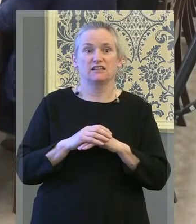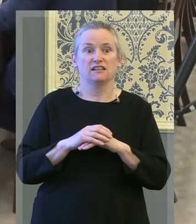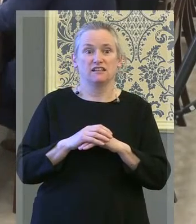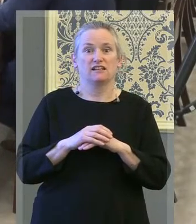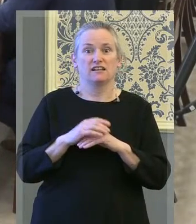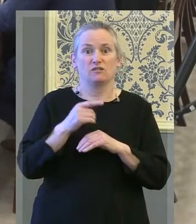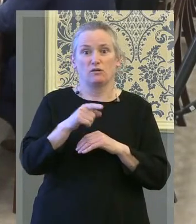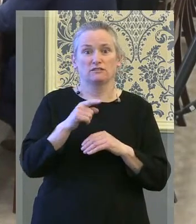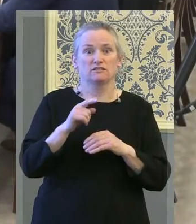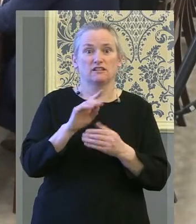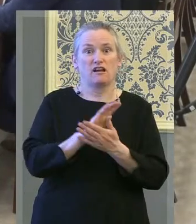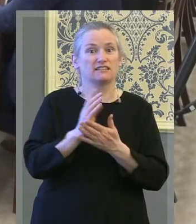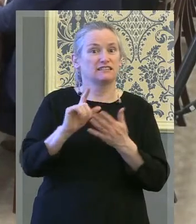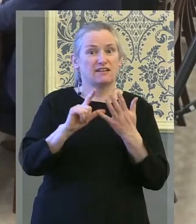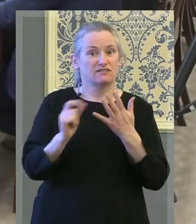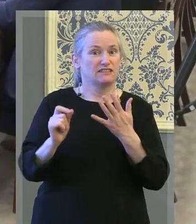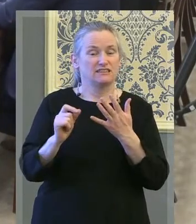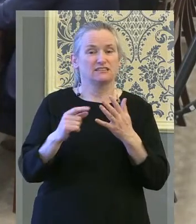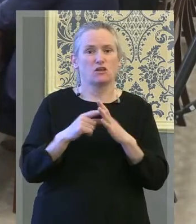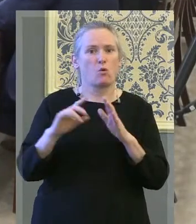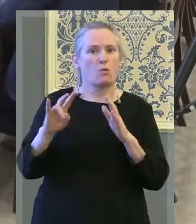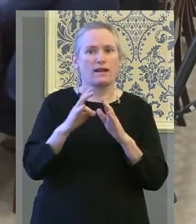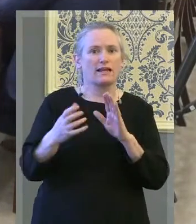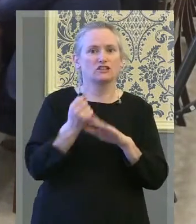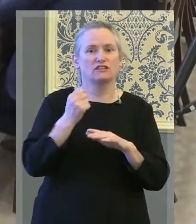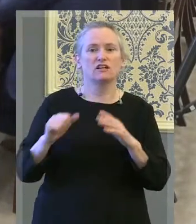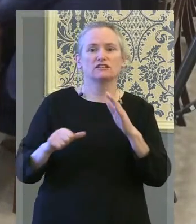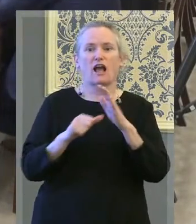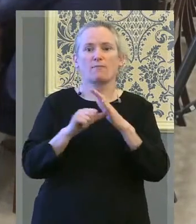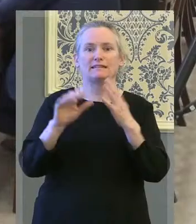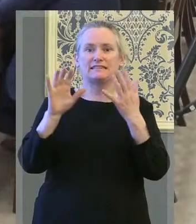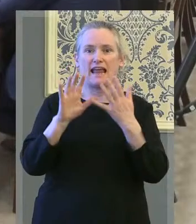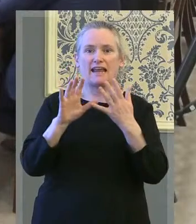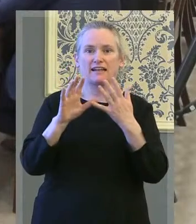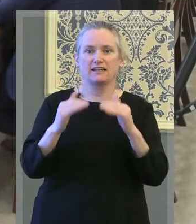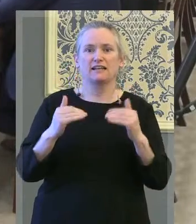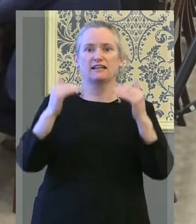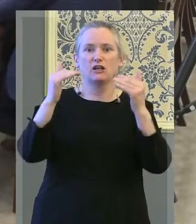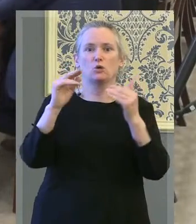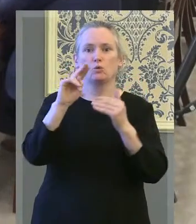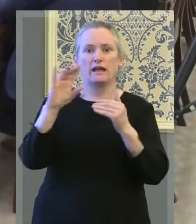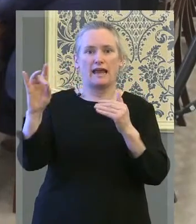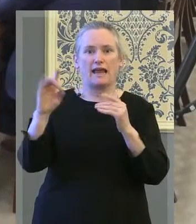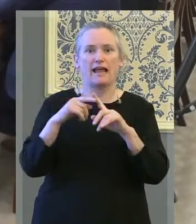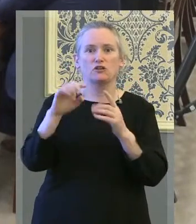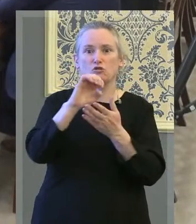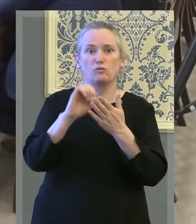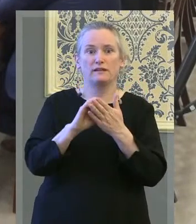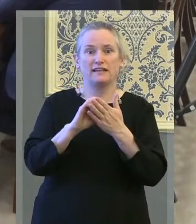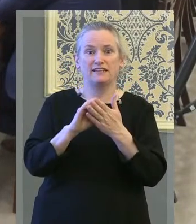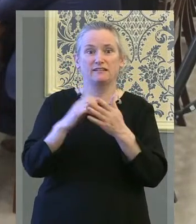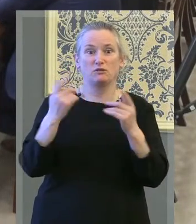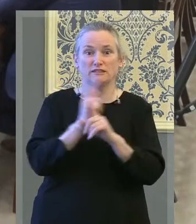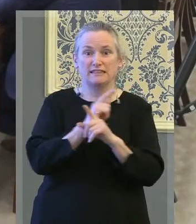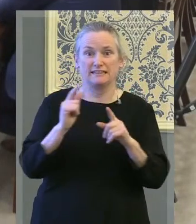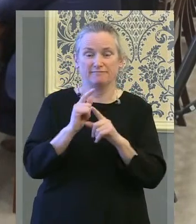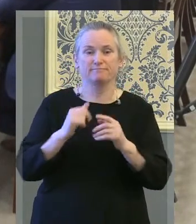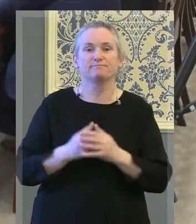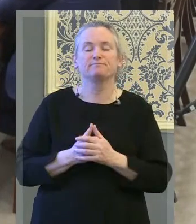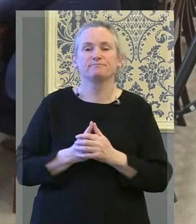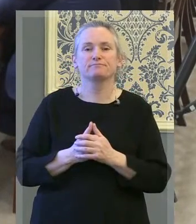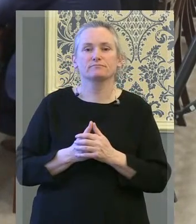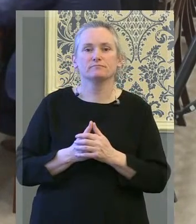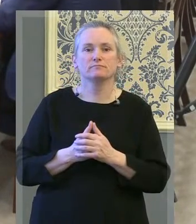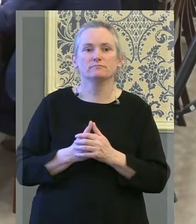in 1970, quickly achieving top 10 status in the United Kingdom and European charts.